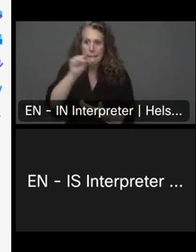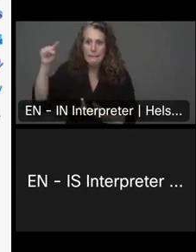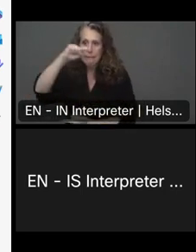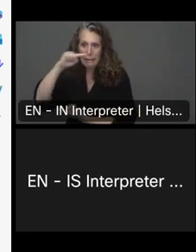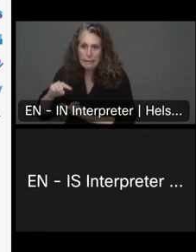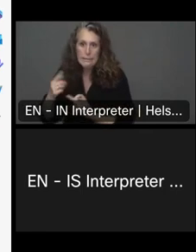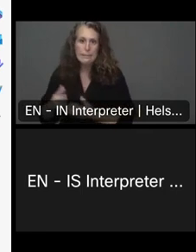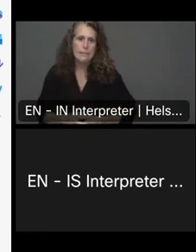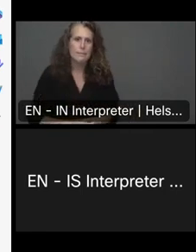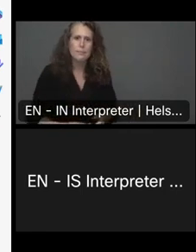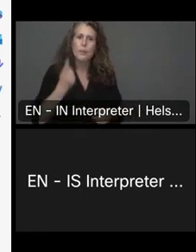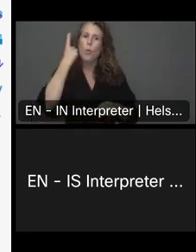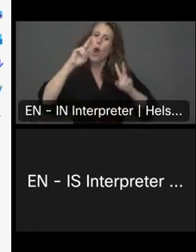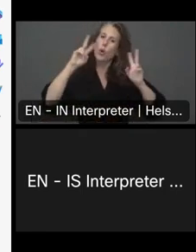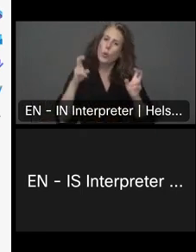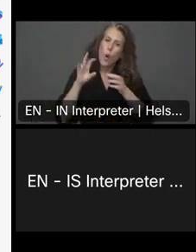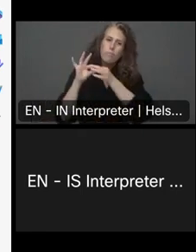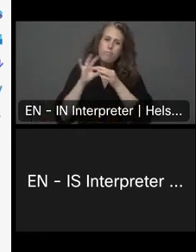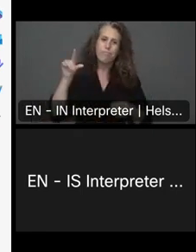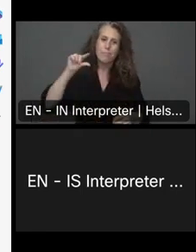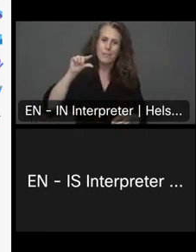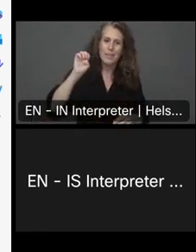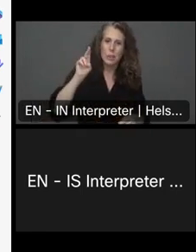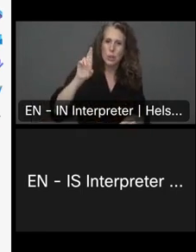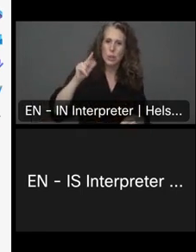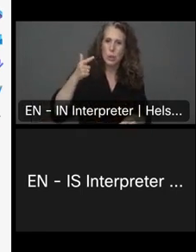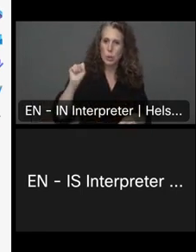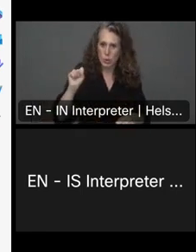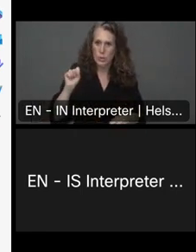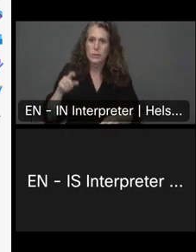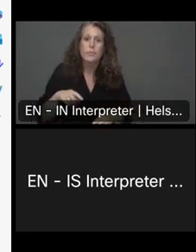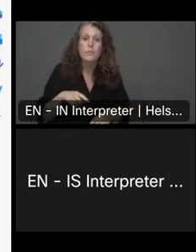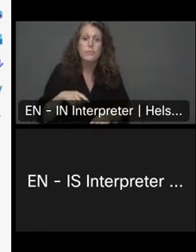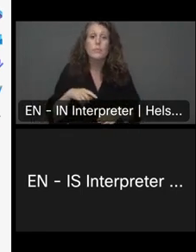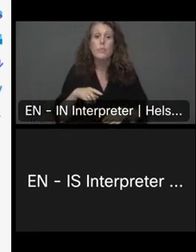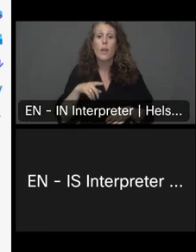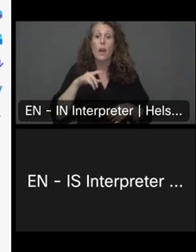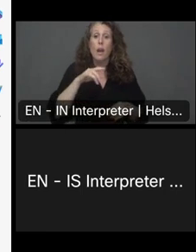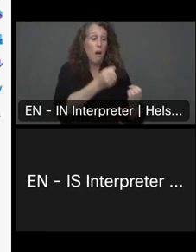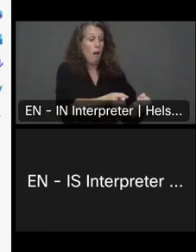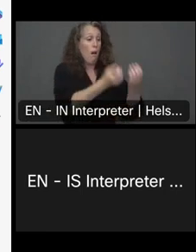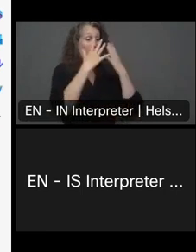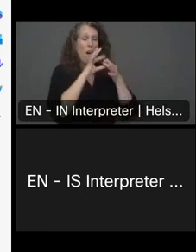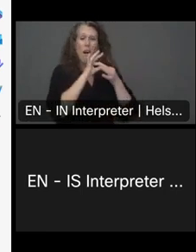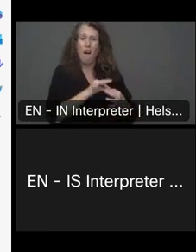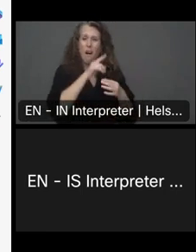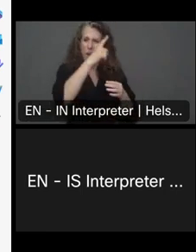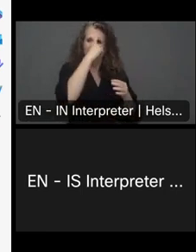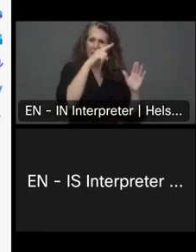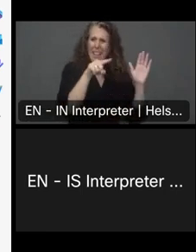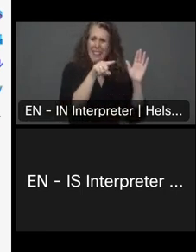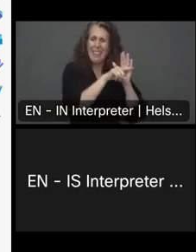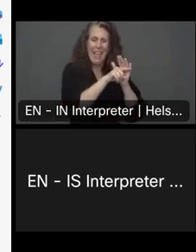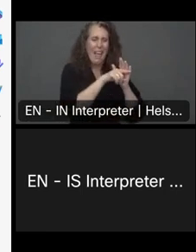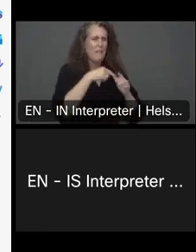Here's a quote from Gumperz about psychologically negative expressions take longer to process, cause more errors, and are harder to retain than